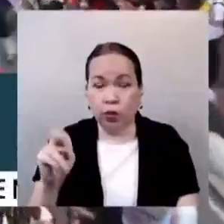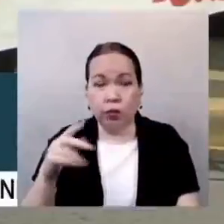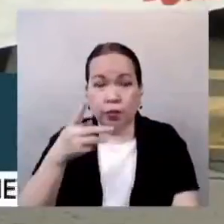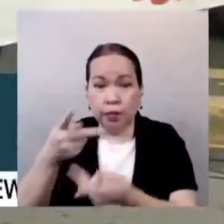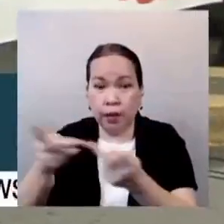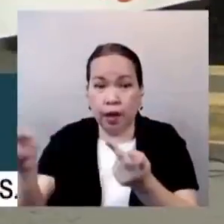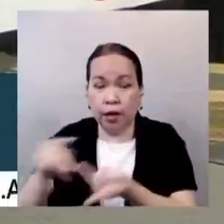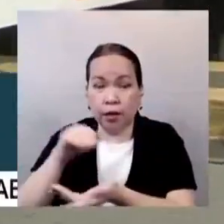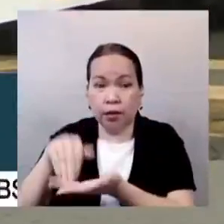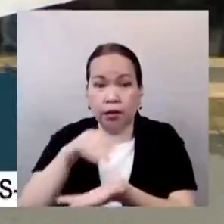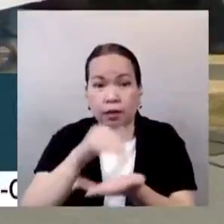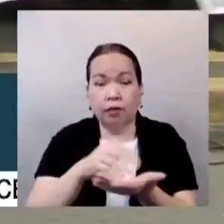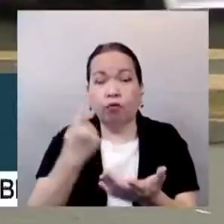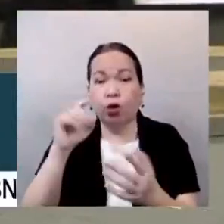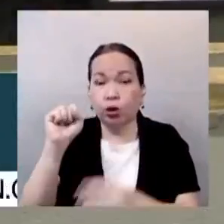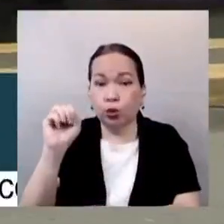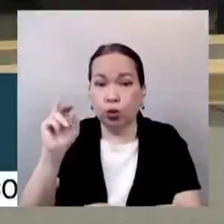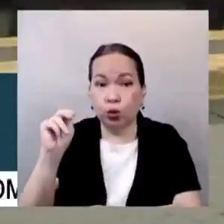Two of them are at